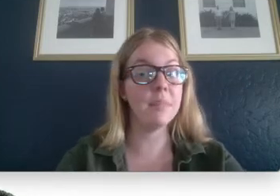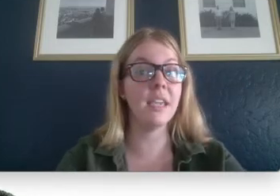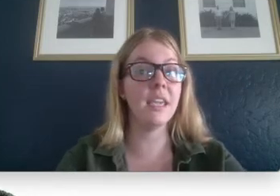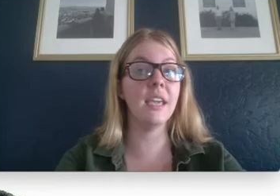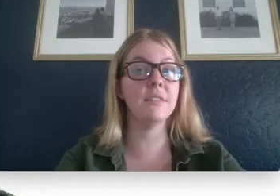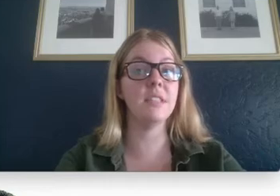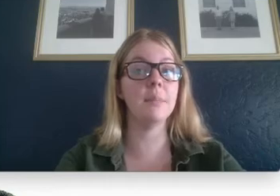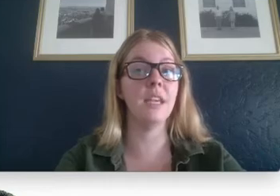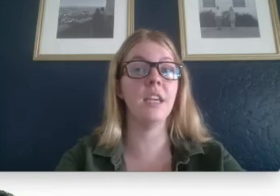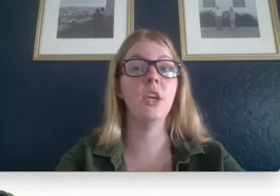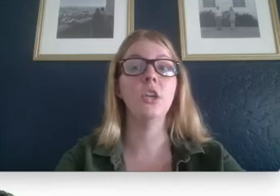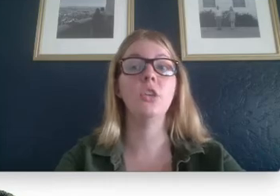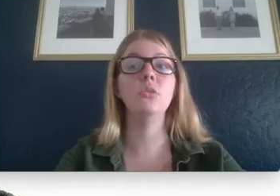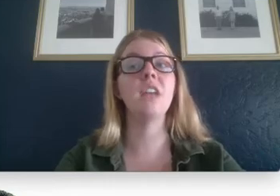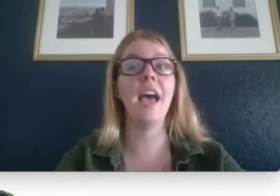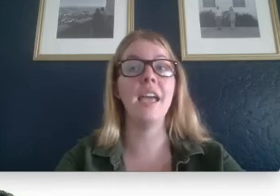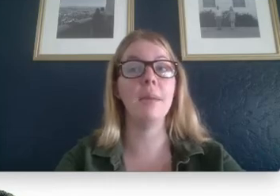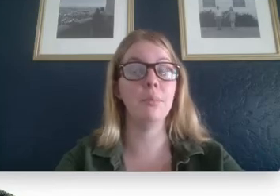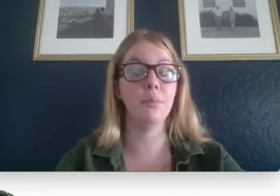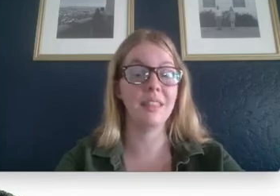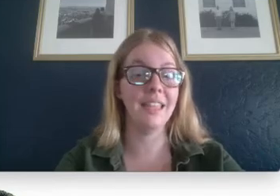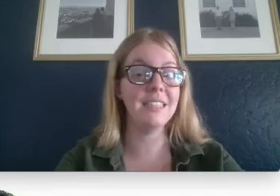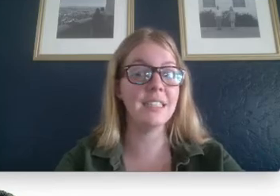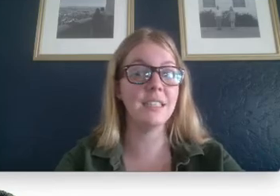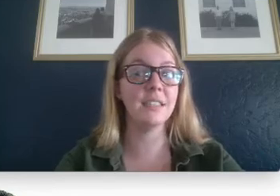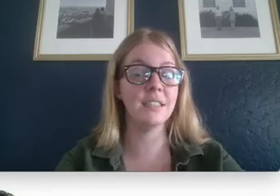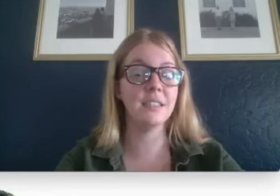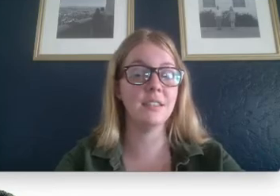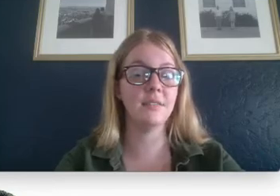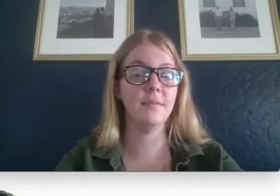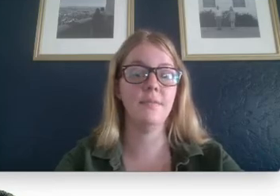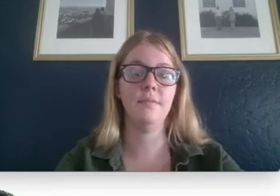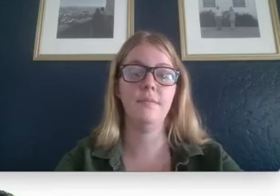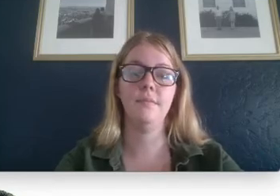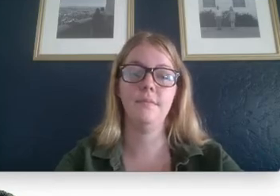I'm thinking of something you tie up with laces.